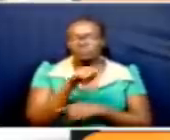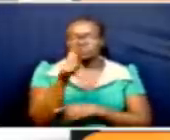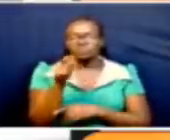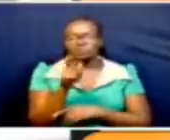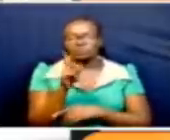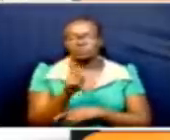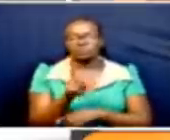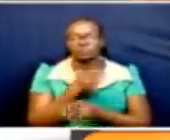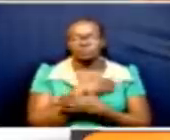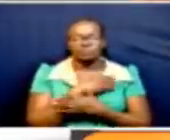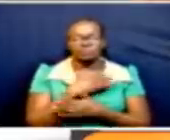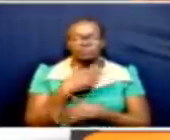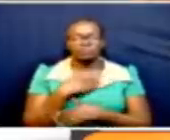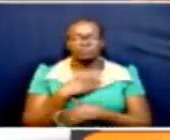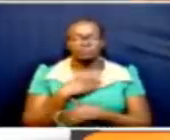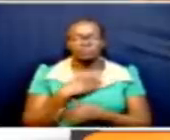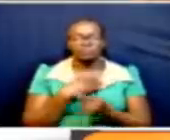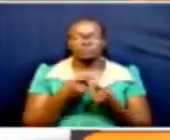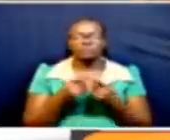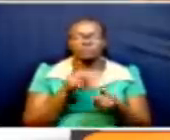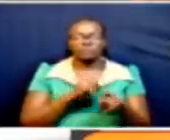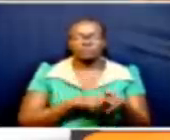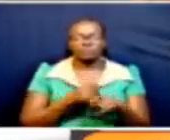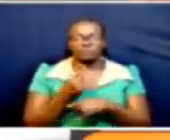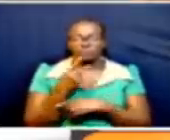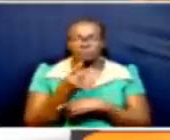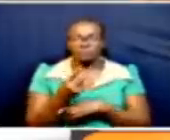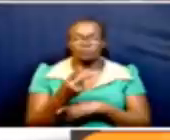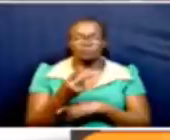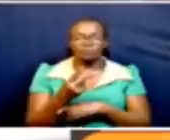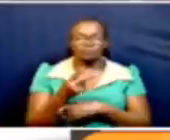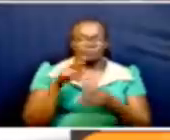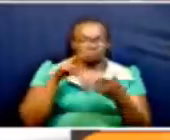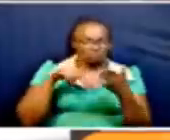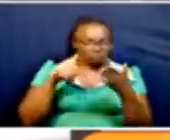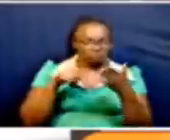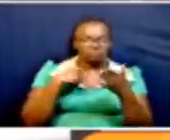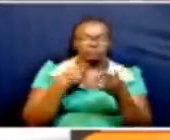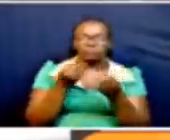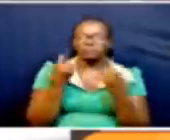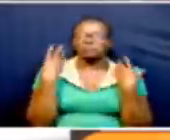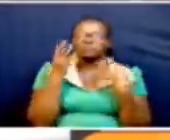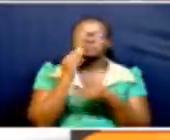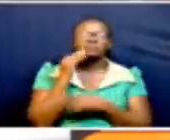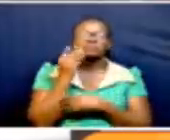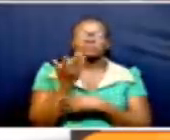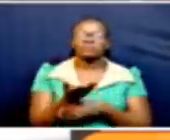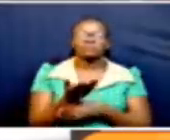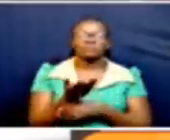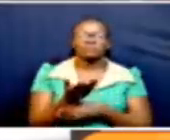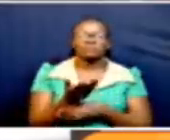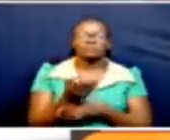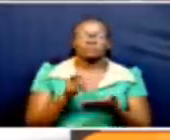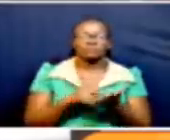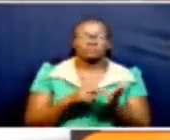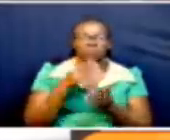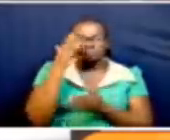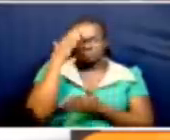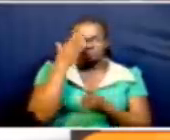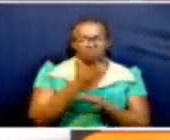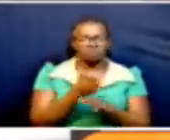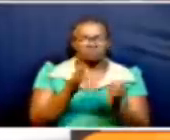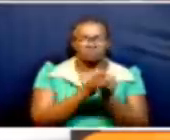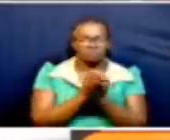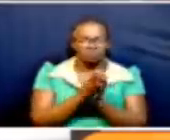morning, I'll just look at the writer. I'm experienced, I've been in the media for long. I'll know a fake story, I know the right